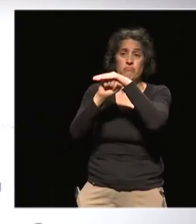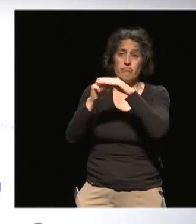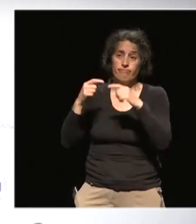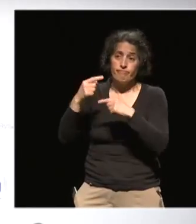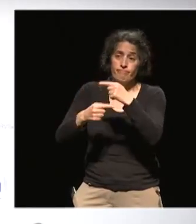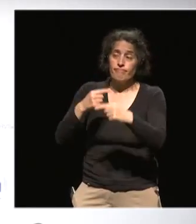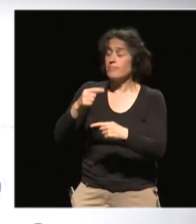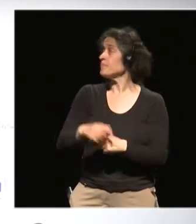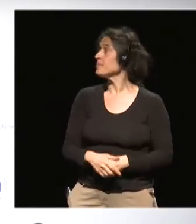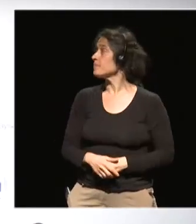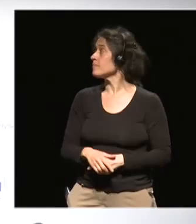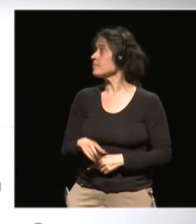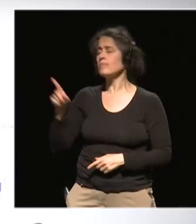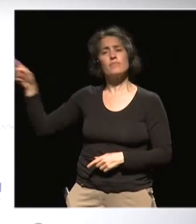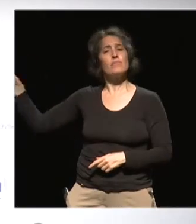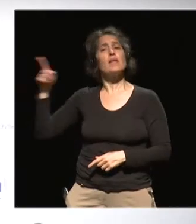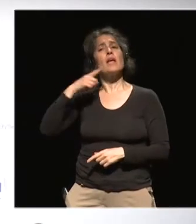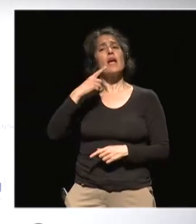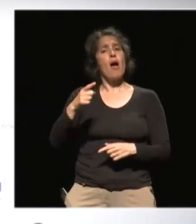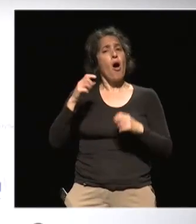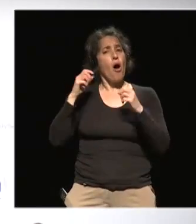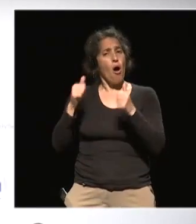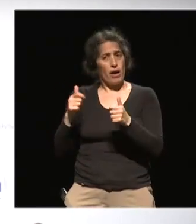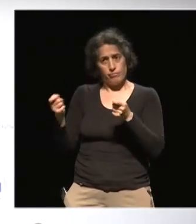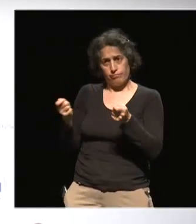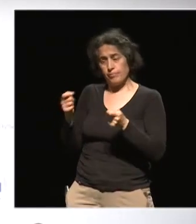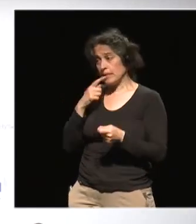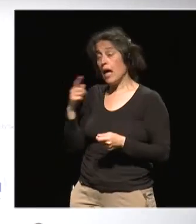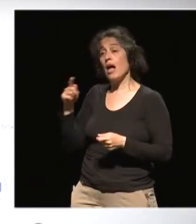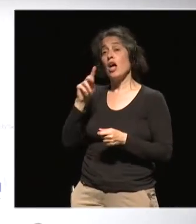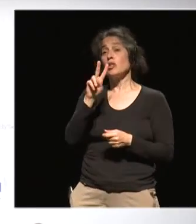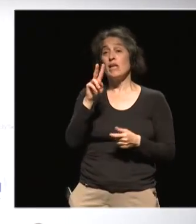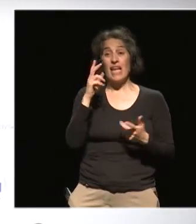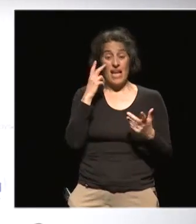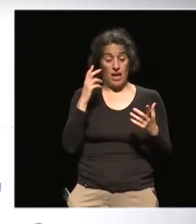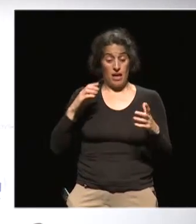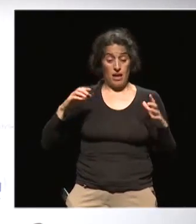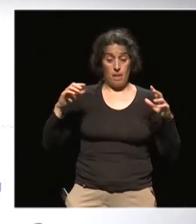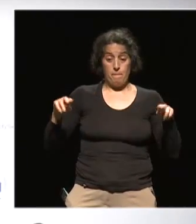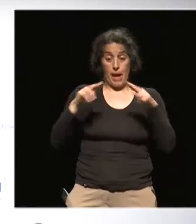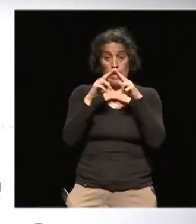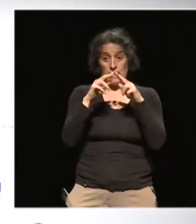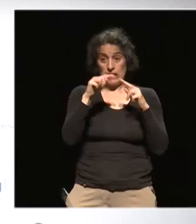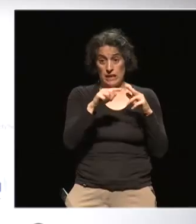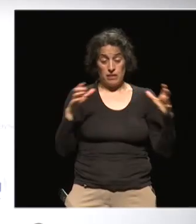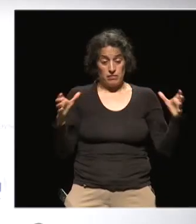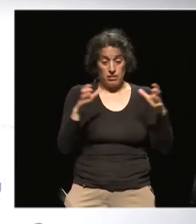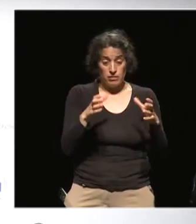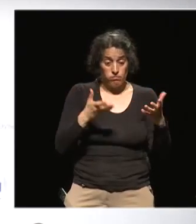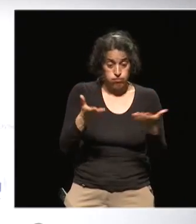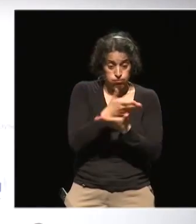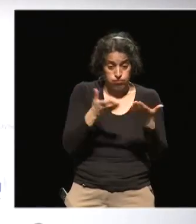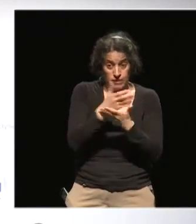like 2 degrees. What will your Prime Minister be saying to the press the day after it finishes?